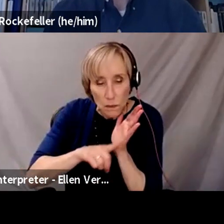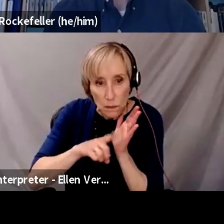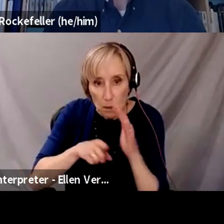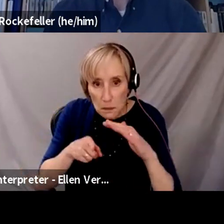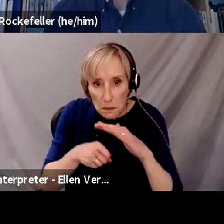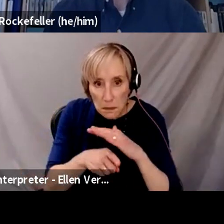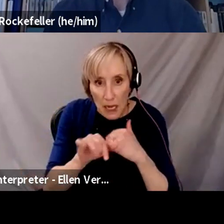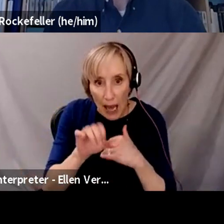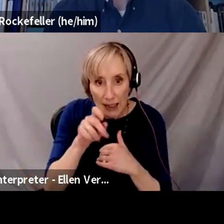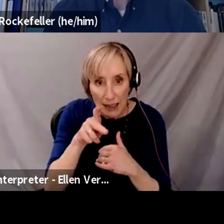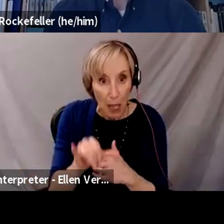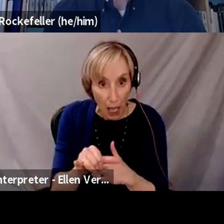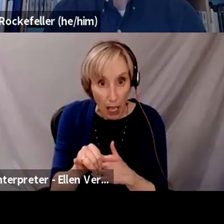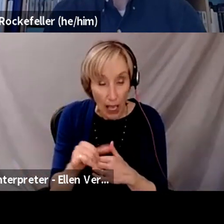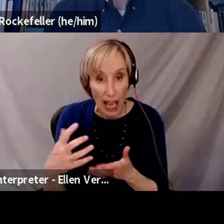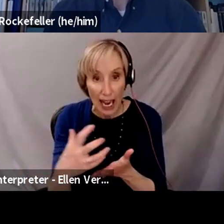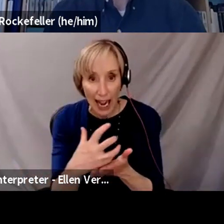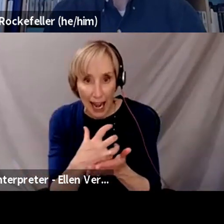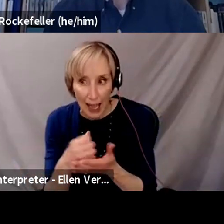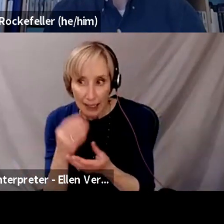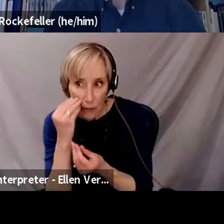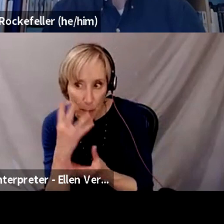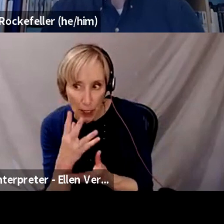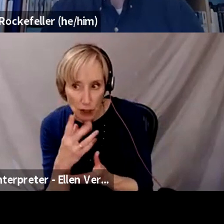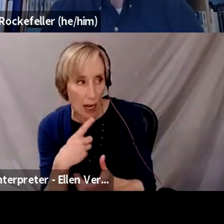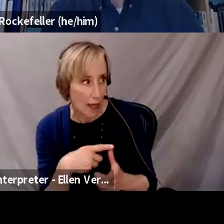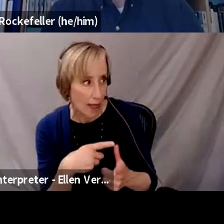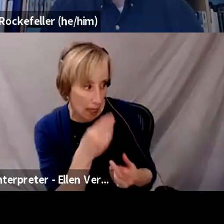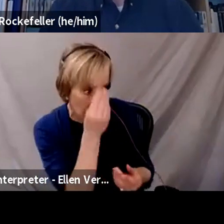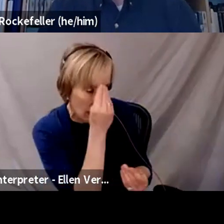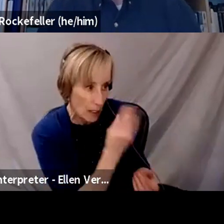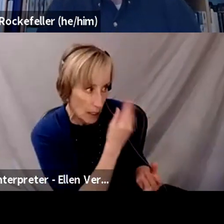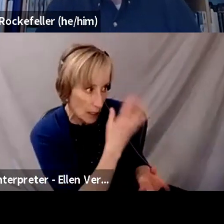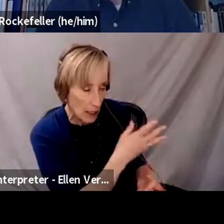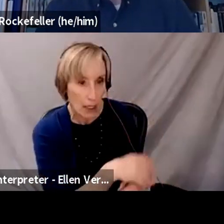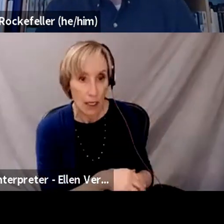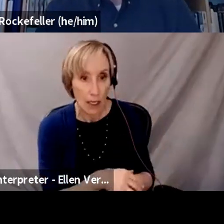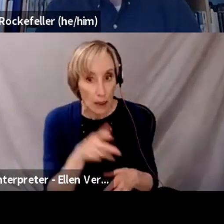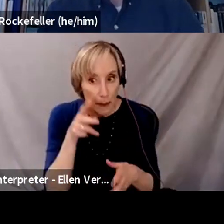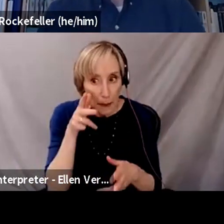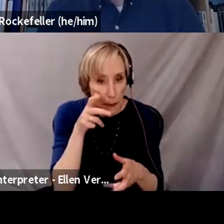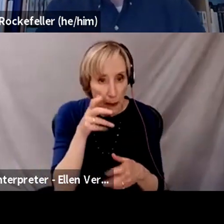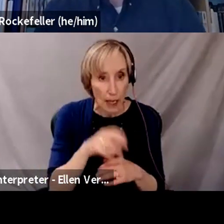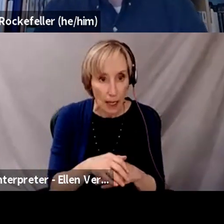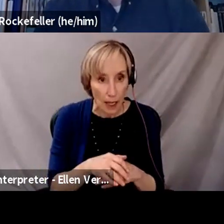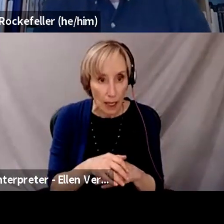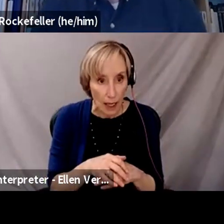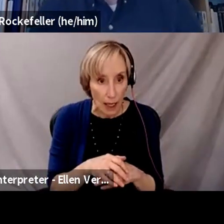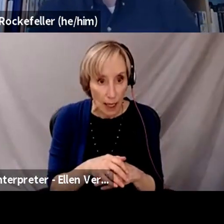collecting information and then reporting it. And as such, a lot of this work was done from detention